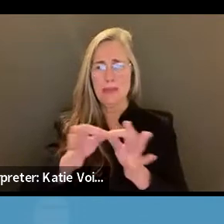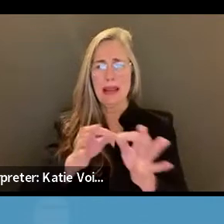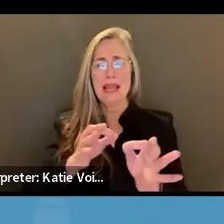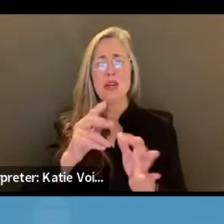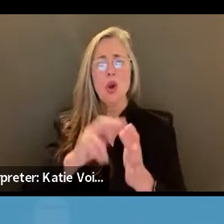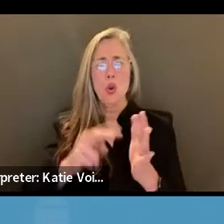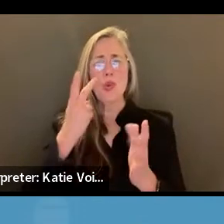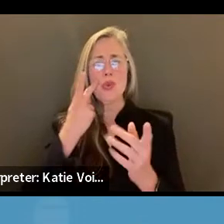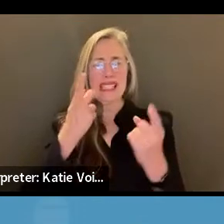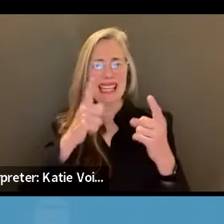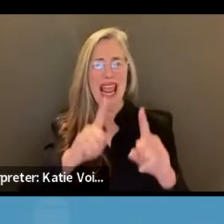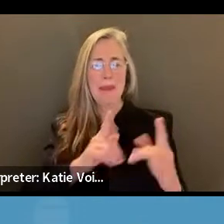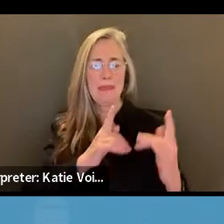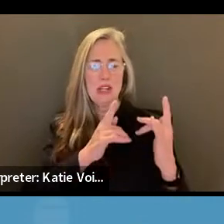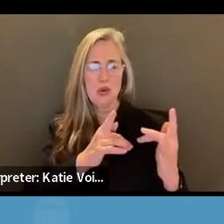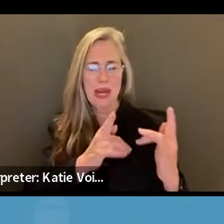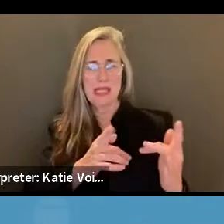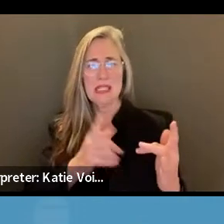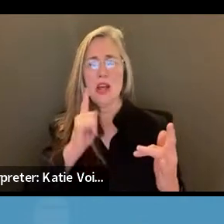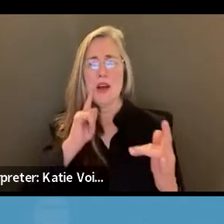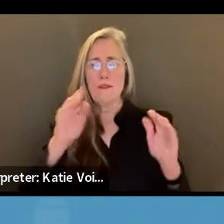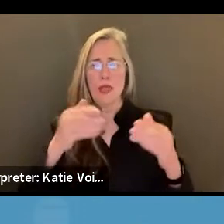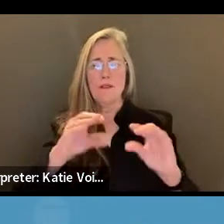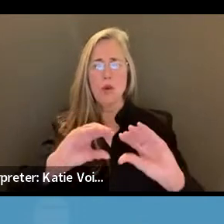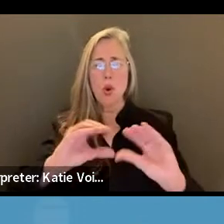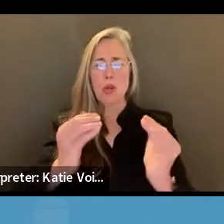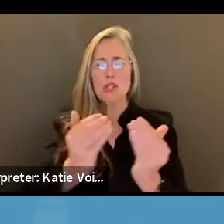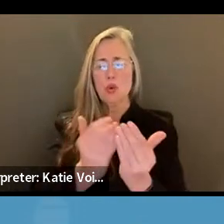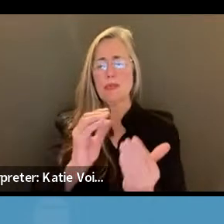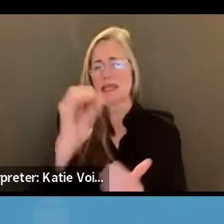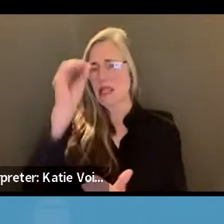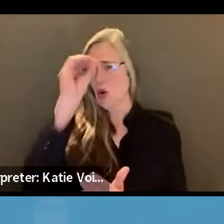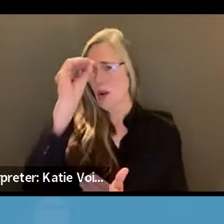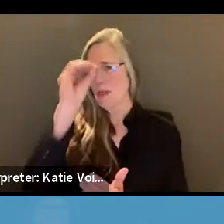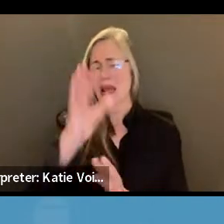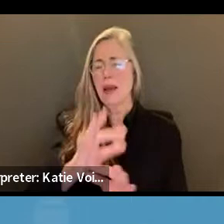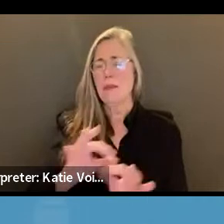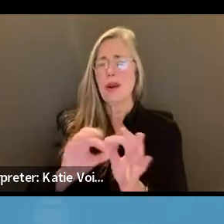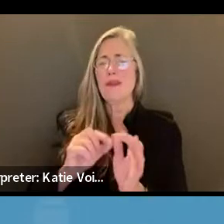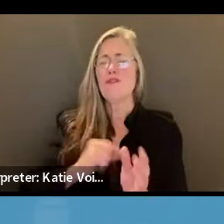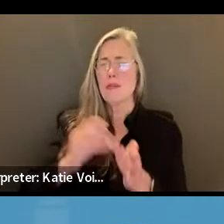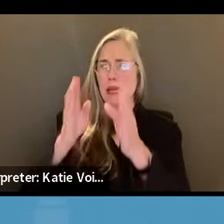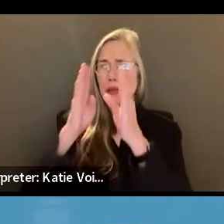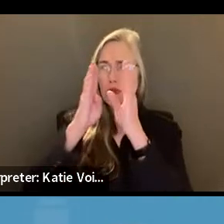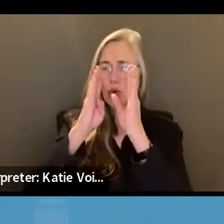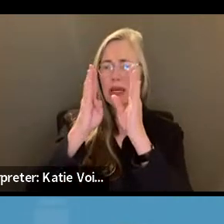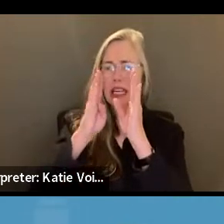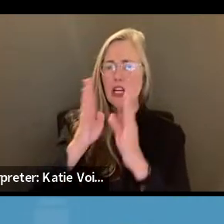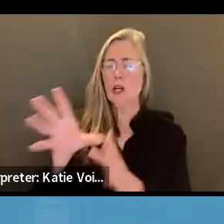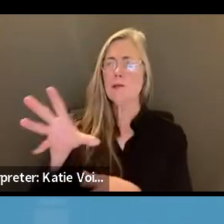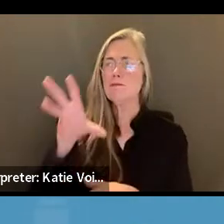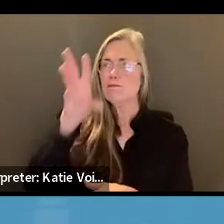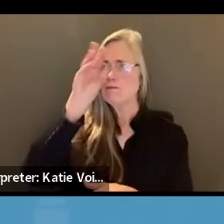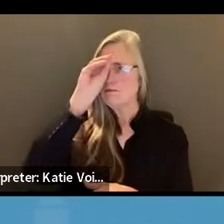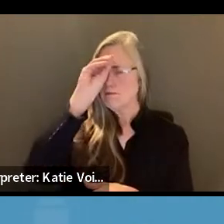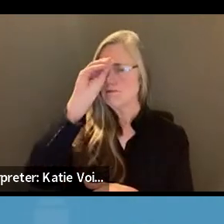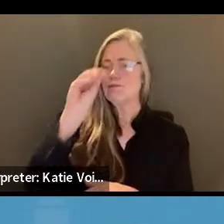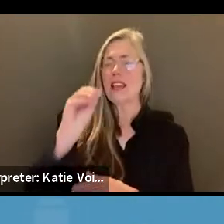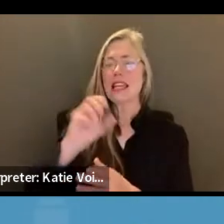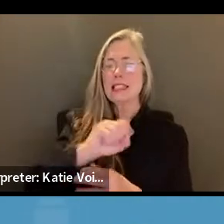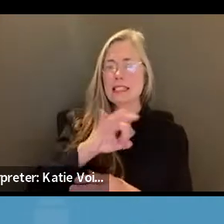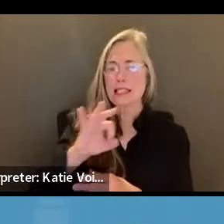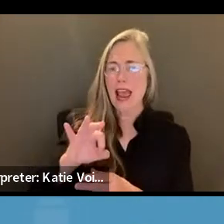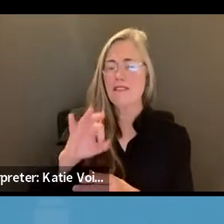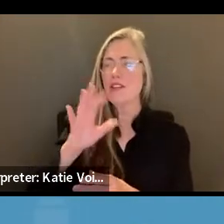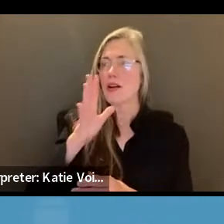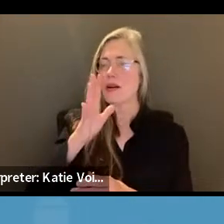saw in the focus groups. That was really important for me to hear just as a student to know that there are staff and there are